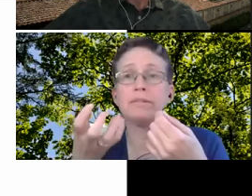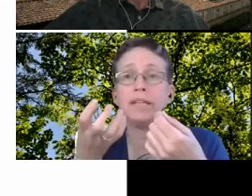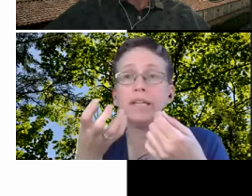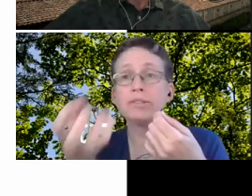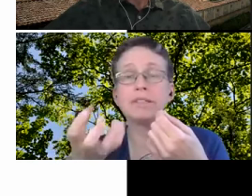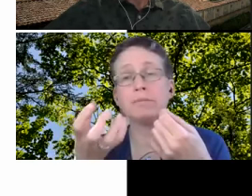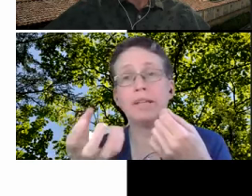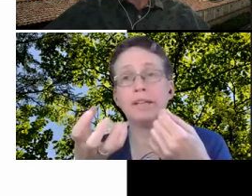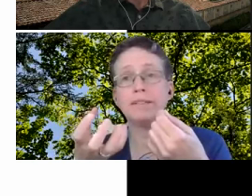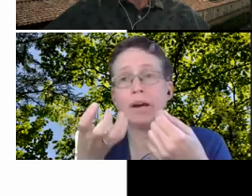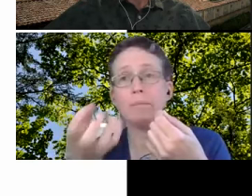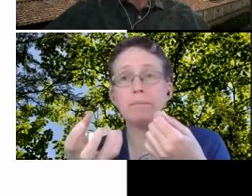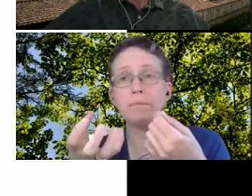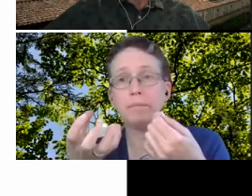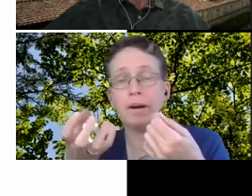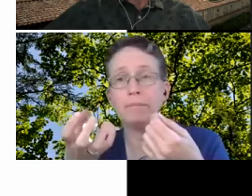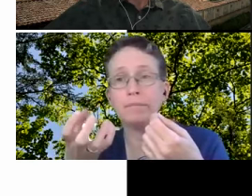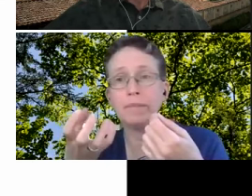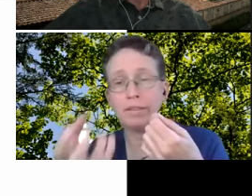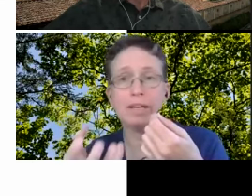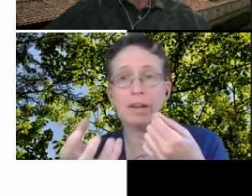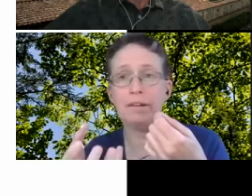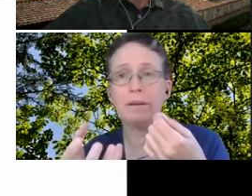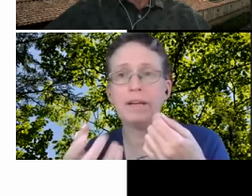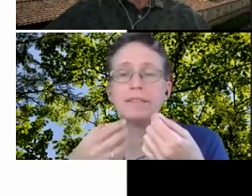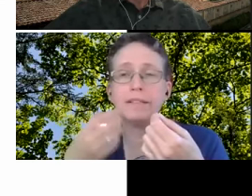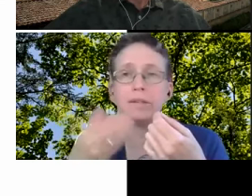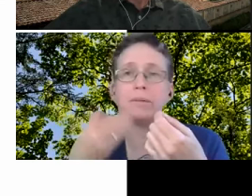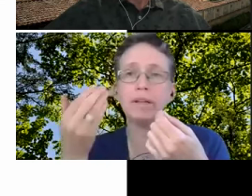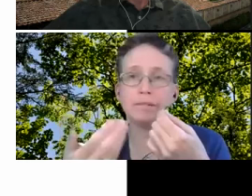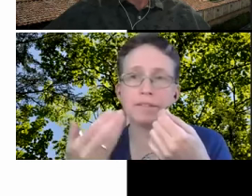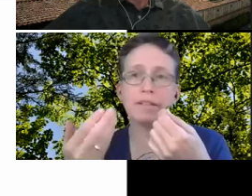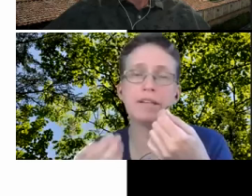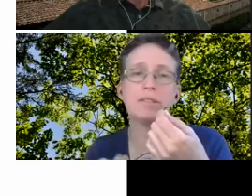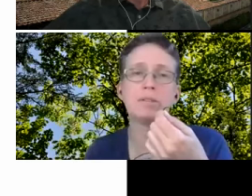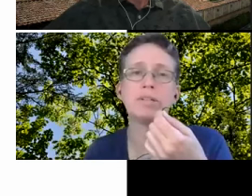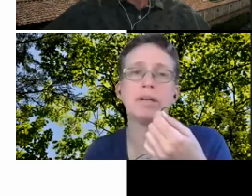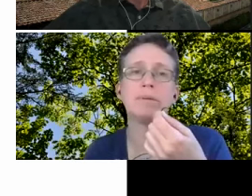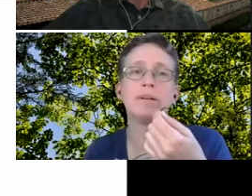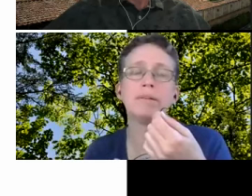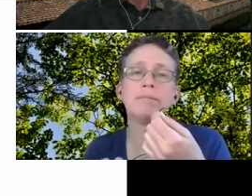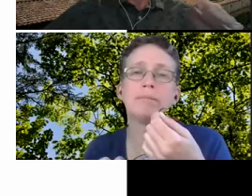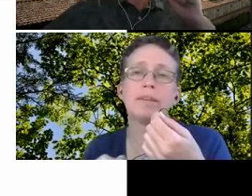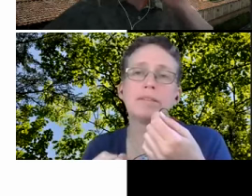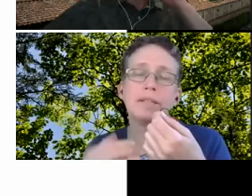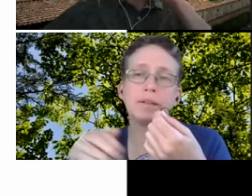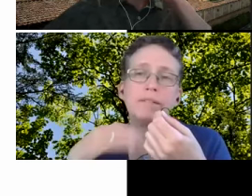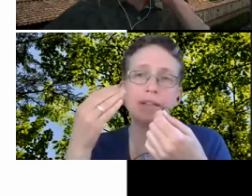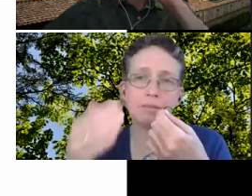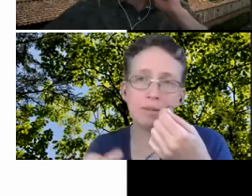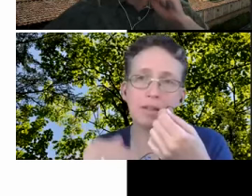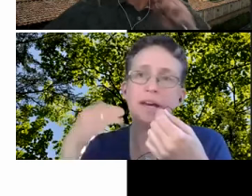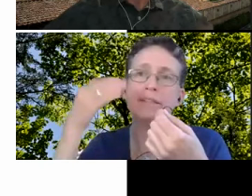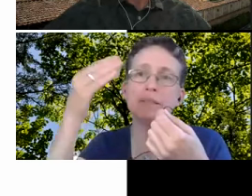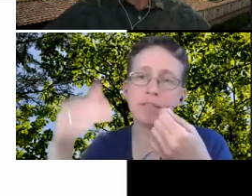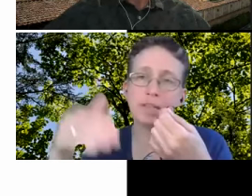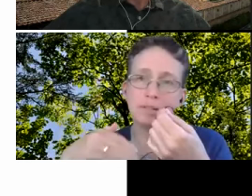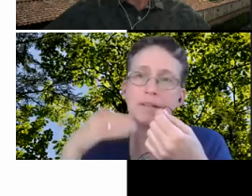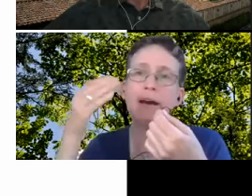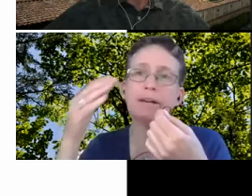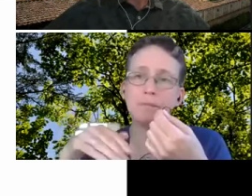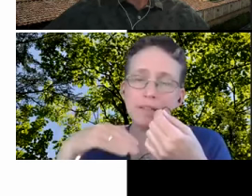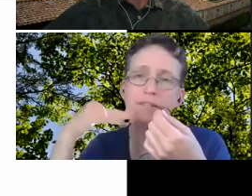of interest and willingness to help take care of that place, and so facilitates stewardship. So that's one of the things we've been looking at, is these